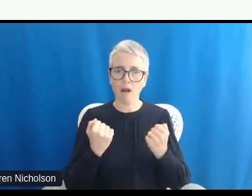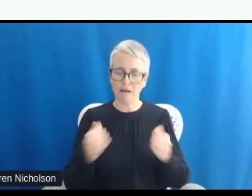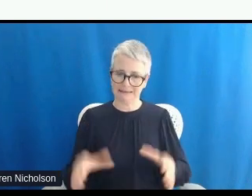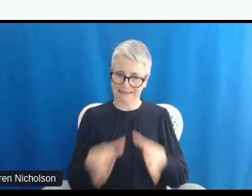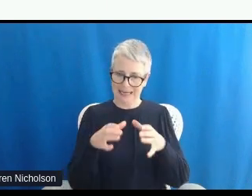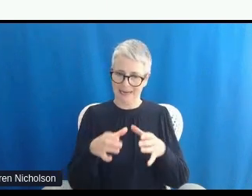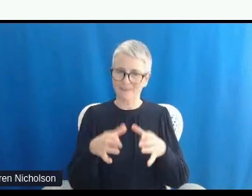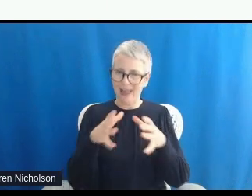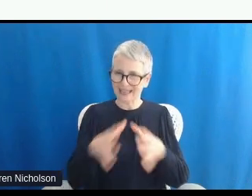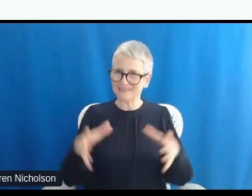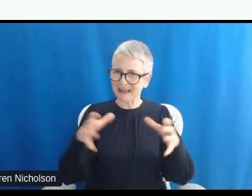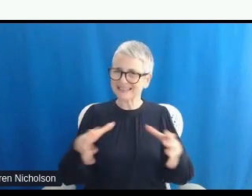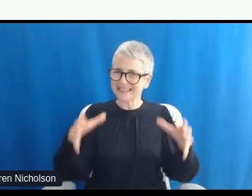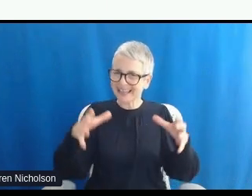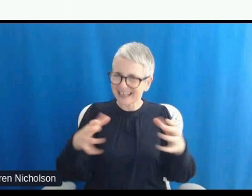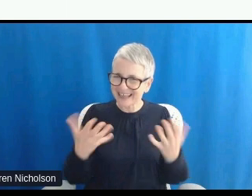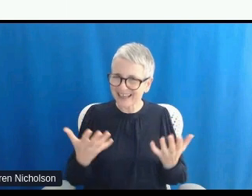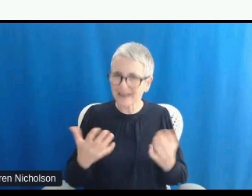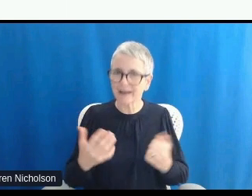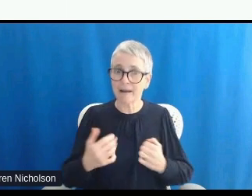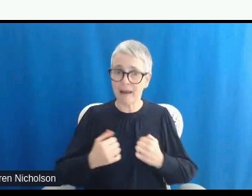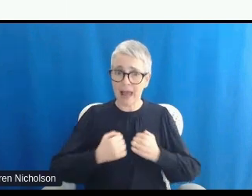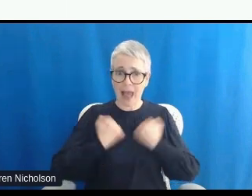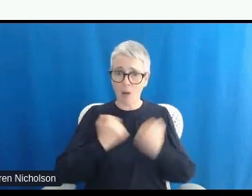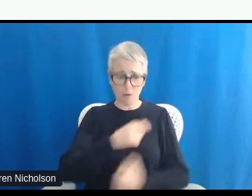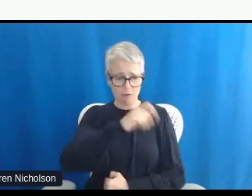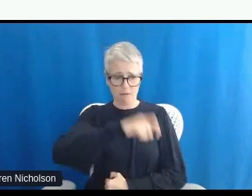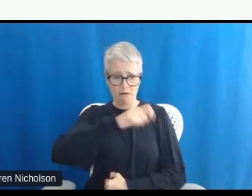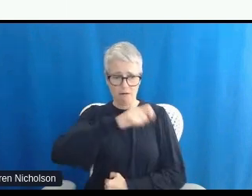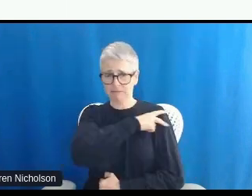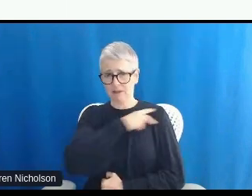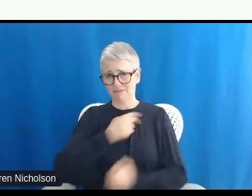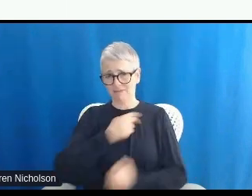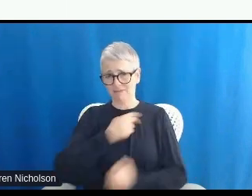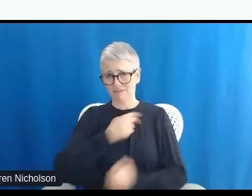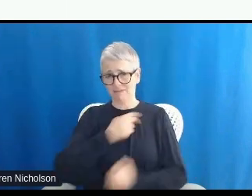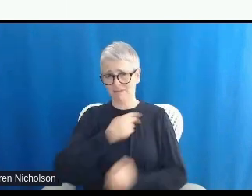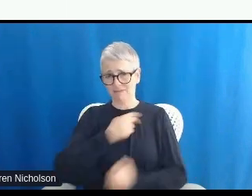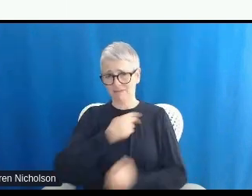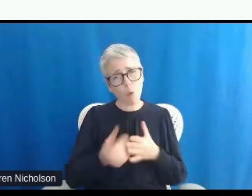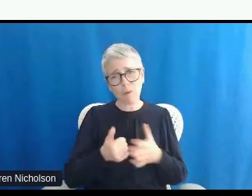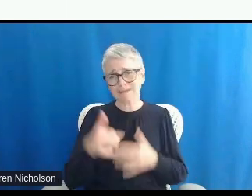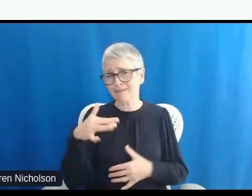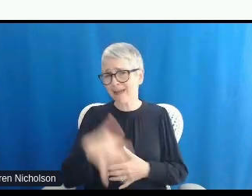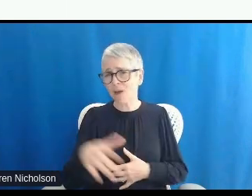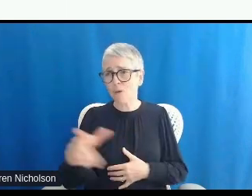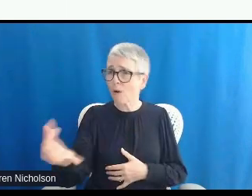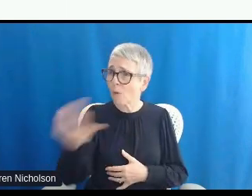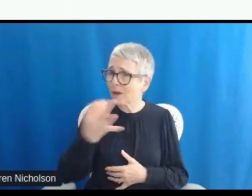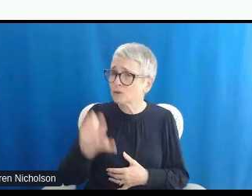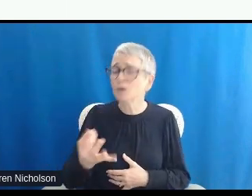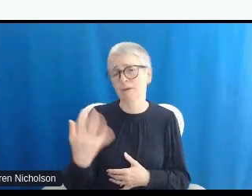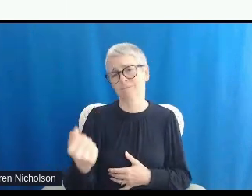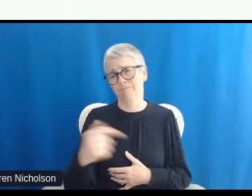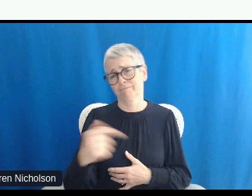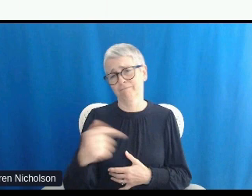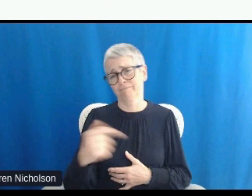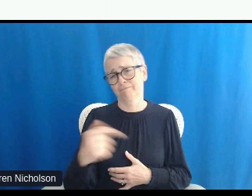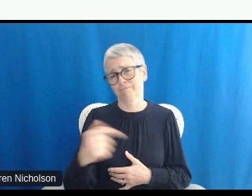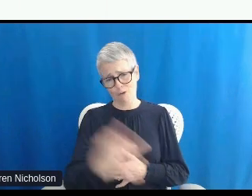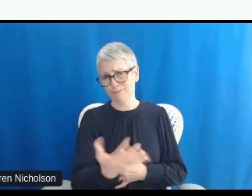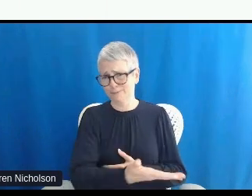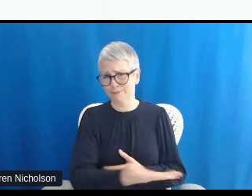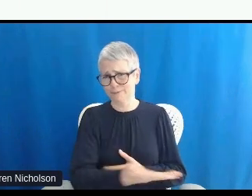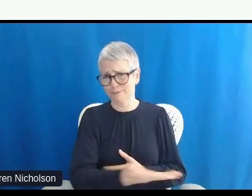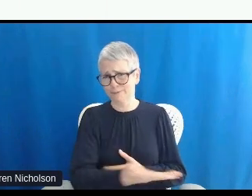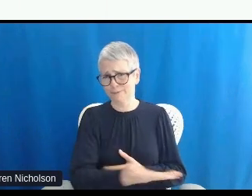the accessibility managers within our team are always there to answer questions for every project, every digital project that's going on within the bank. So yeah,